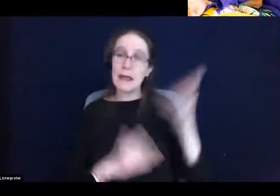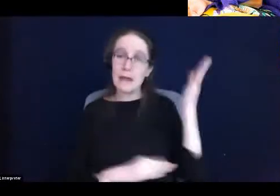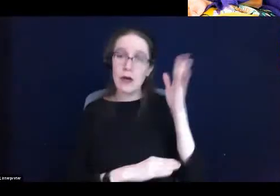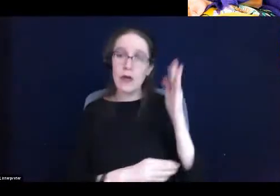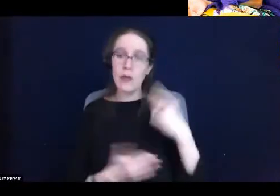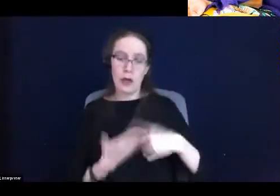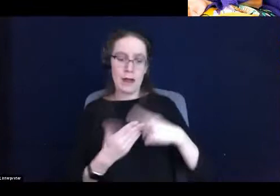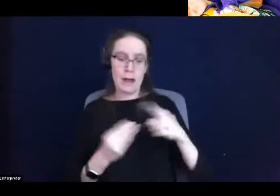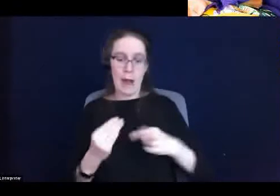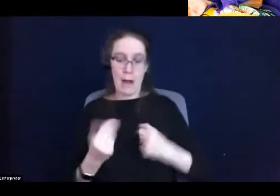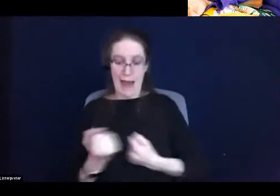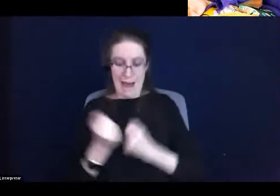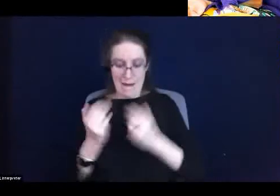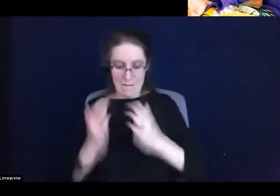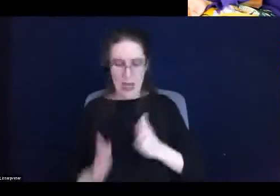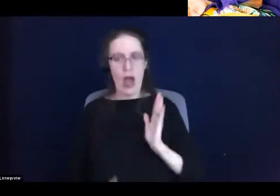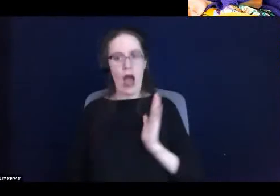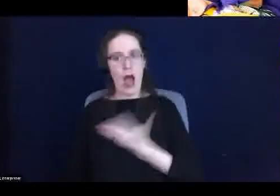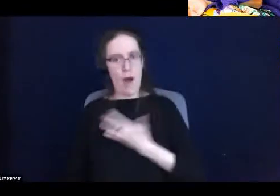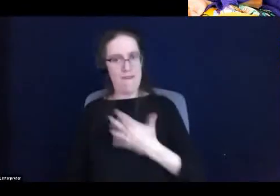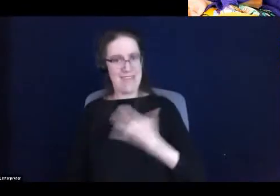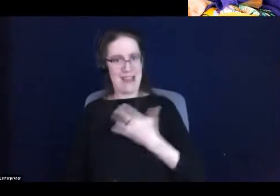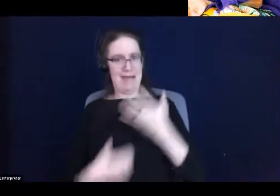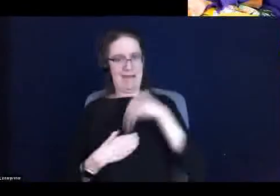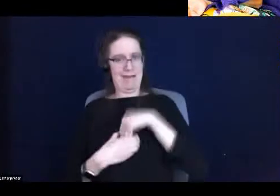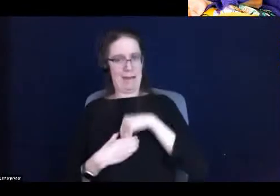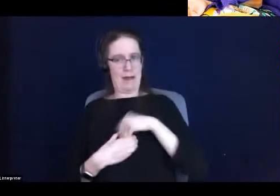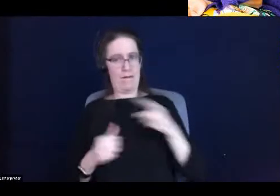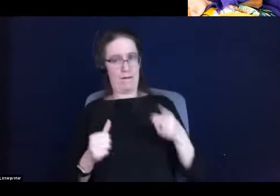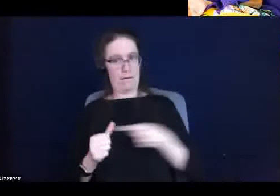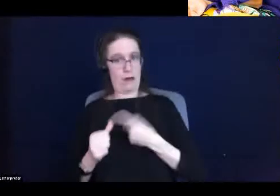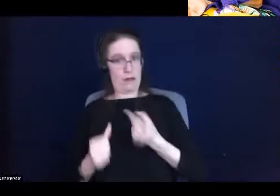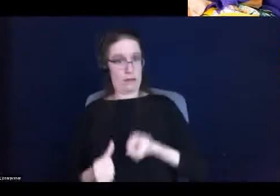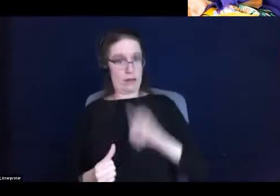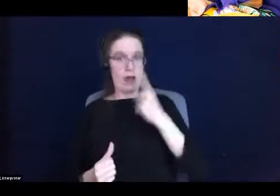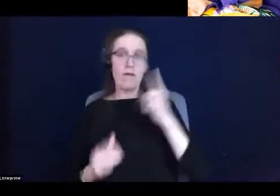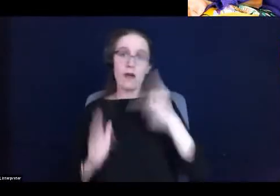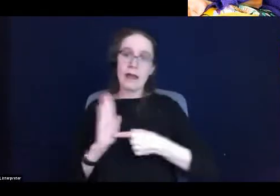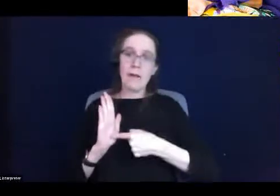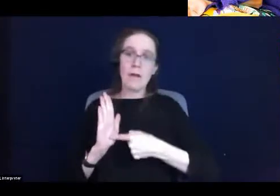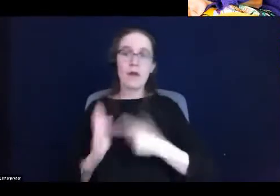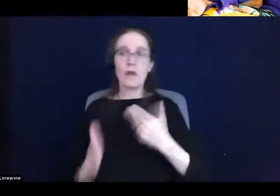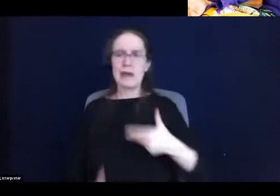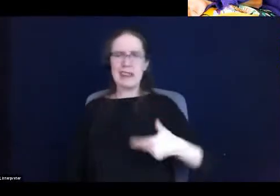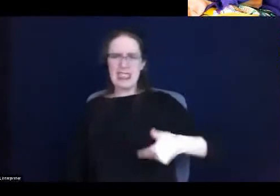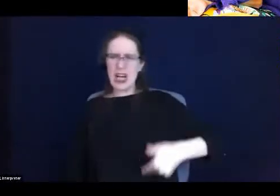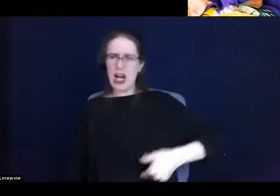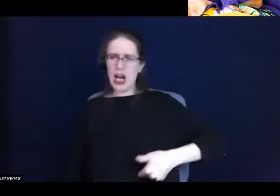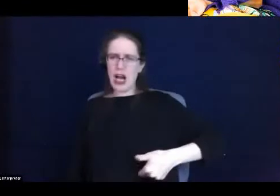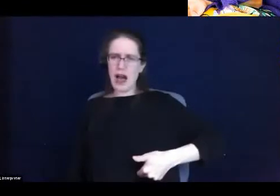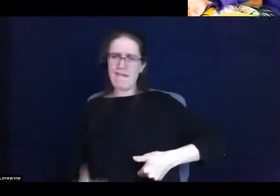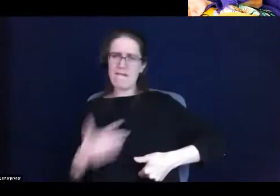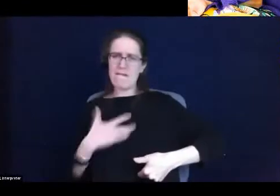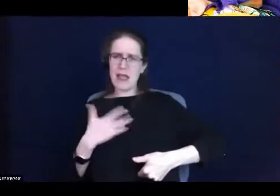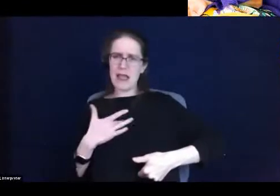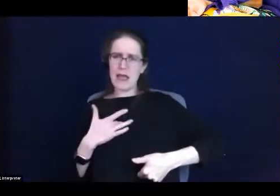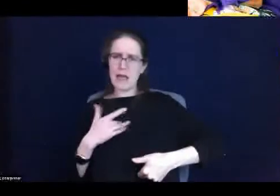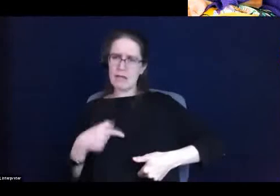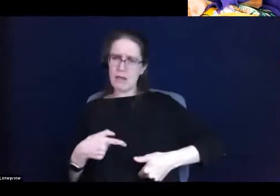advocates. So for example, we have this gut feeling about something, but why do we have that